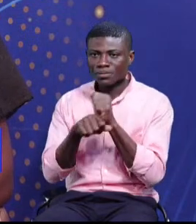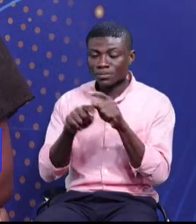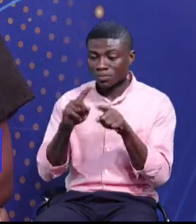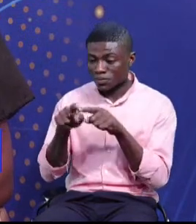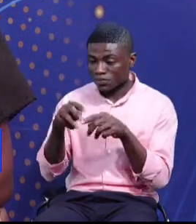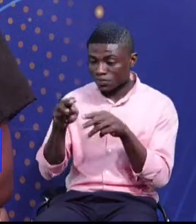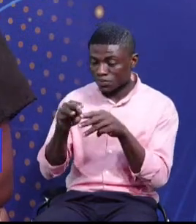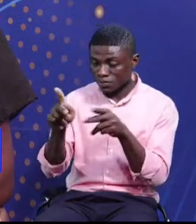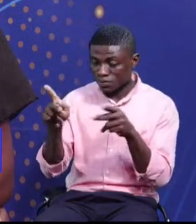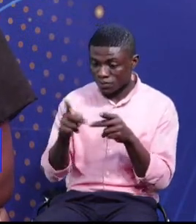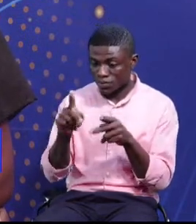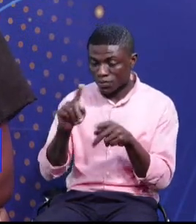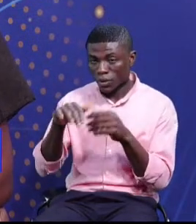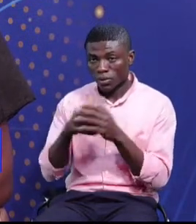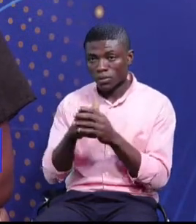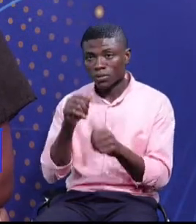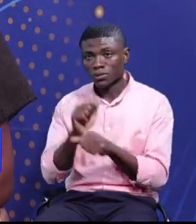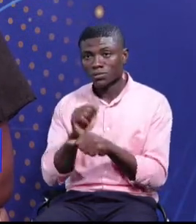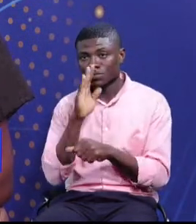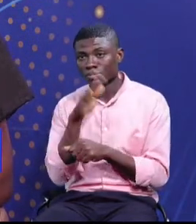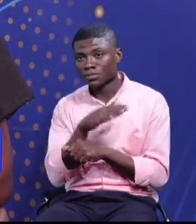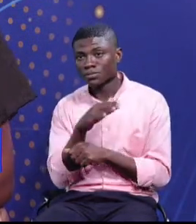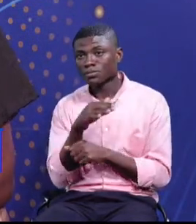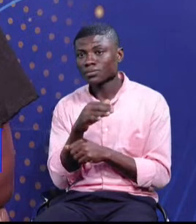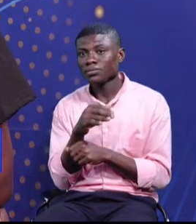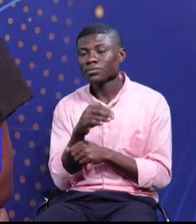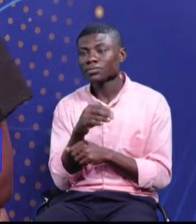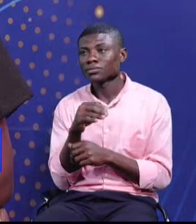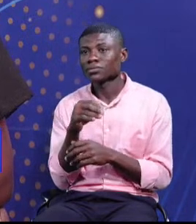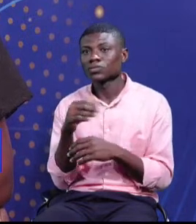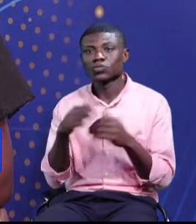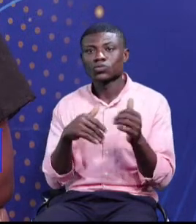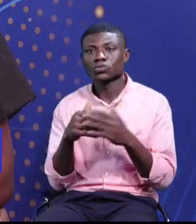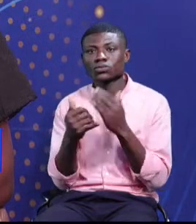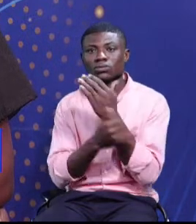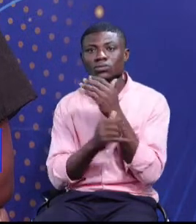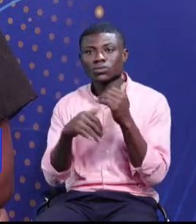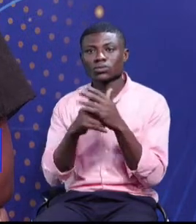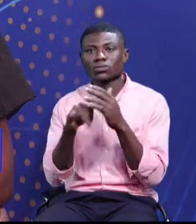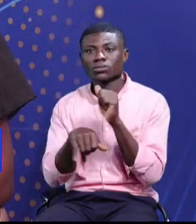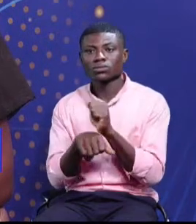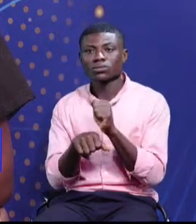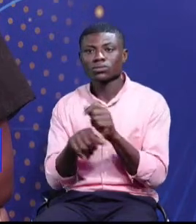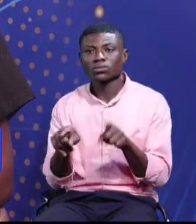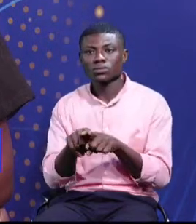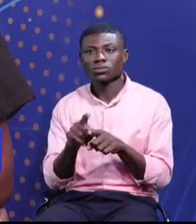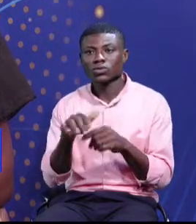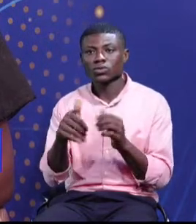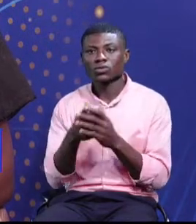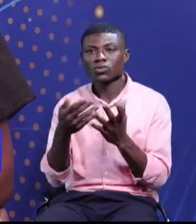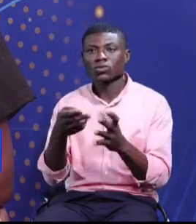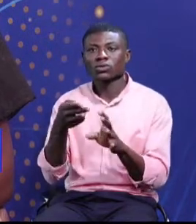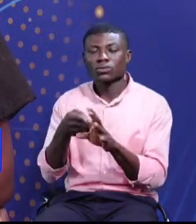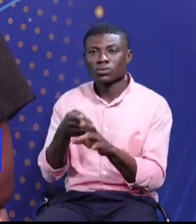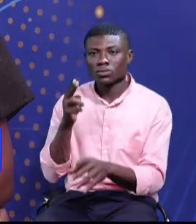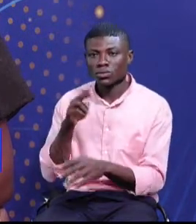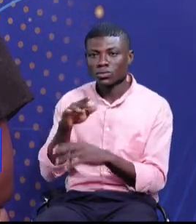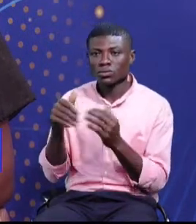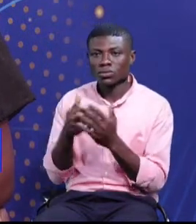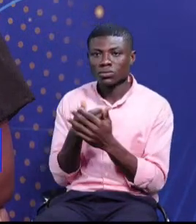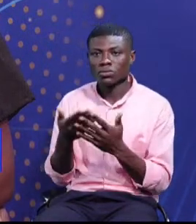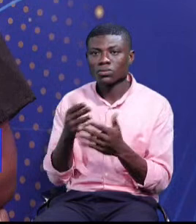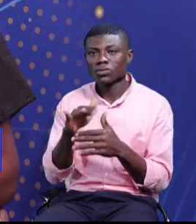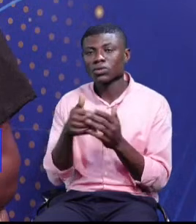market is going badly in whichever country that they're from, they might want to pull out all of